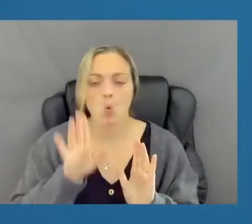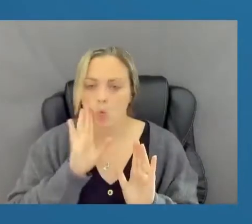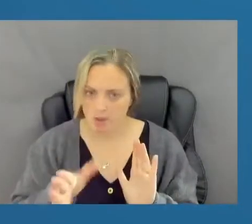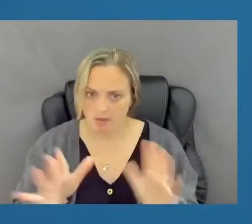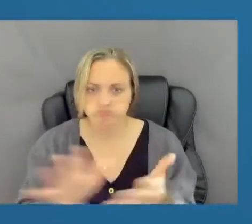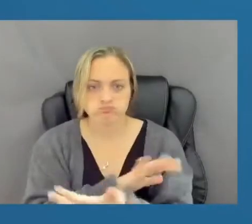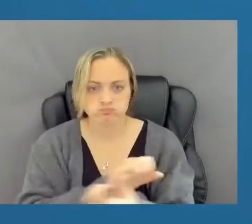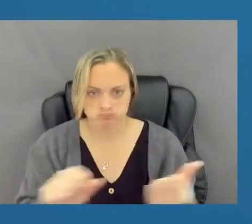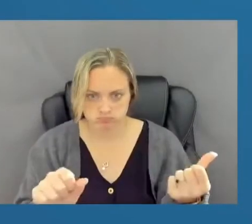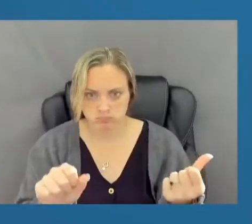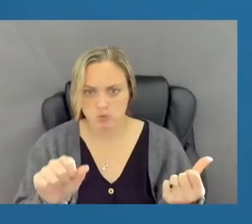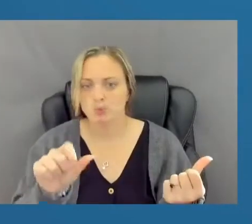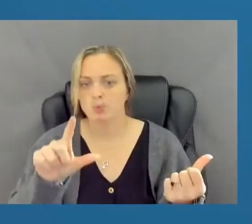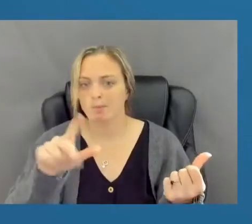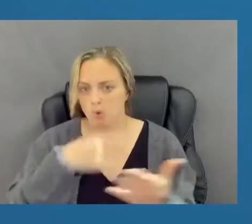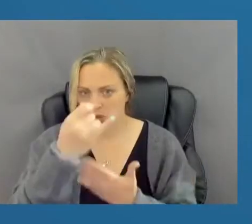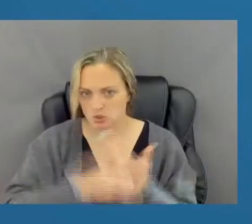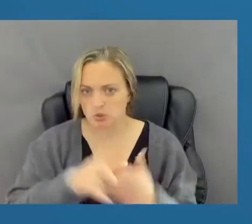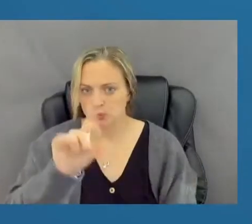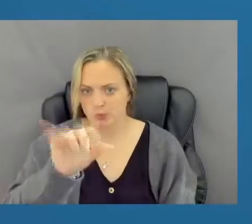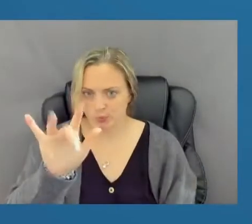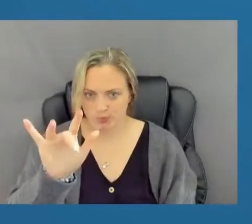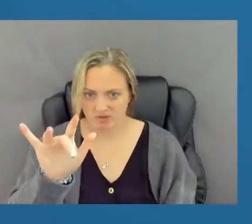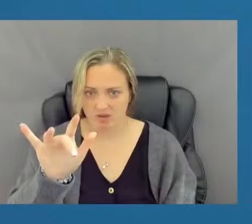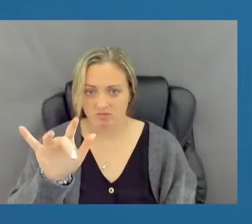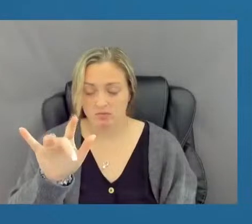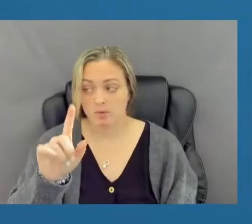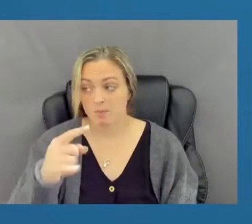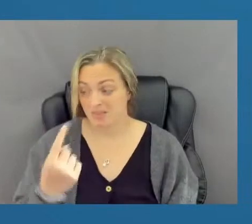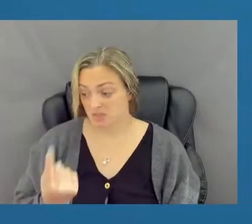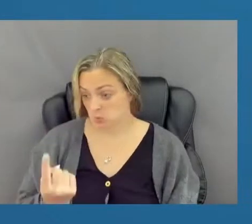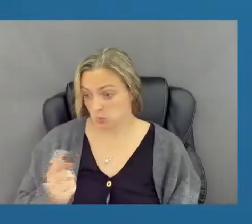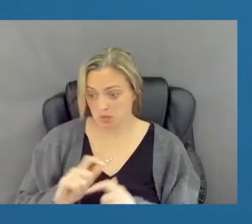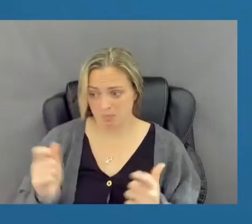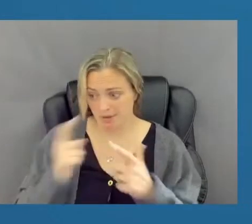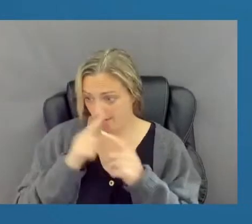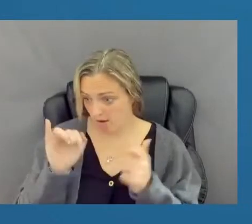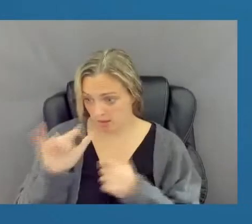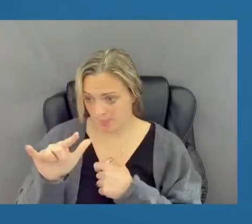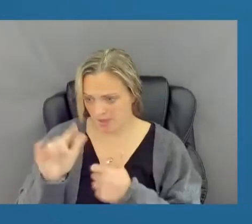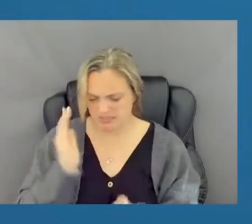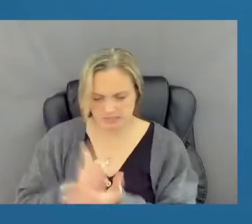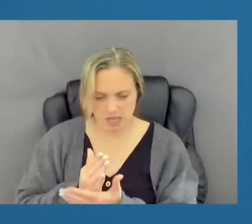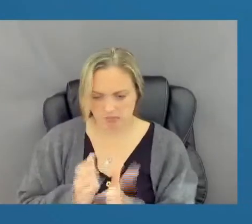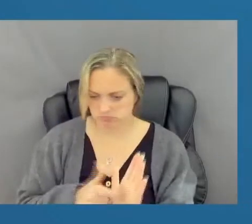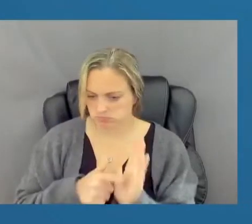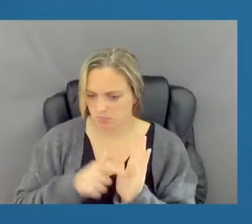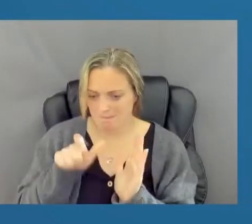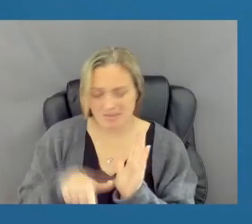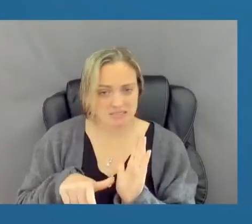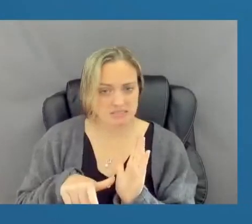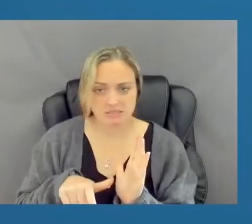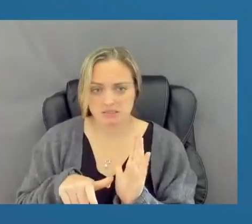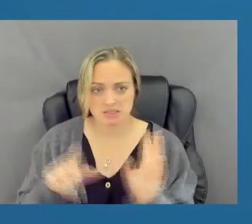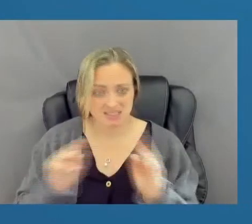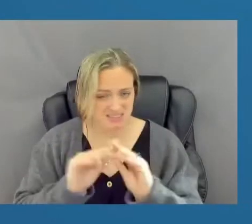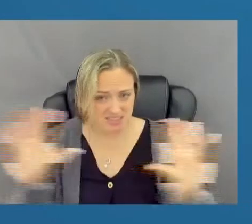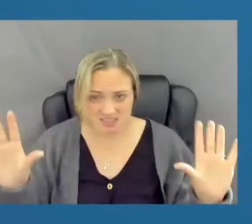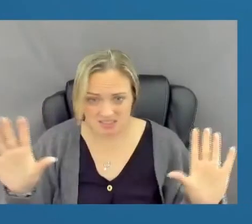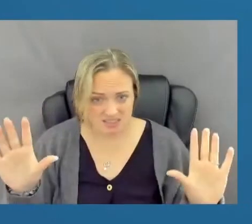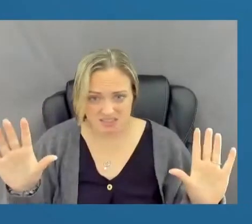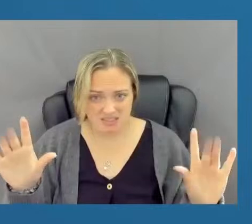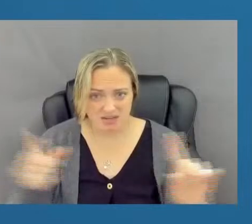And we can start by stopping this one big, ugly bill, because it's straight out of the